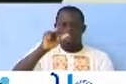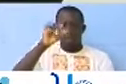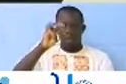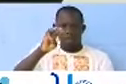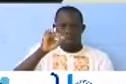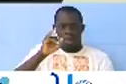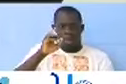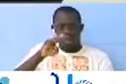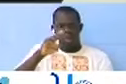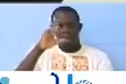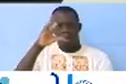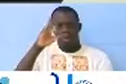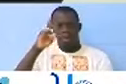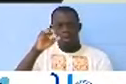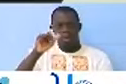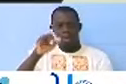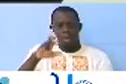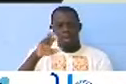Dabo?